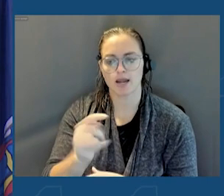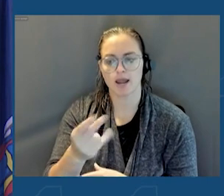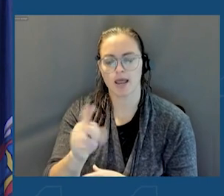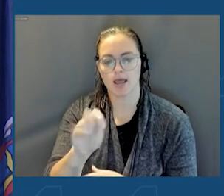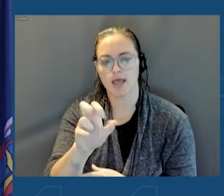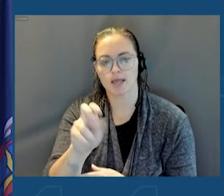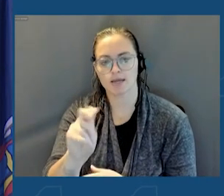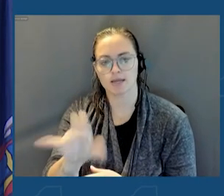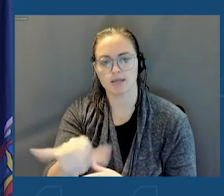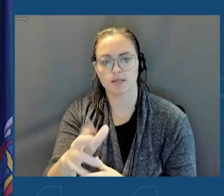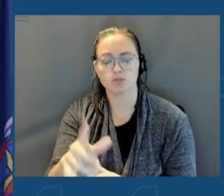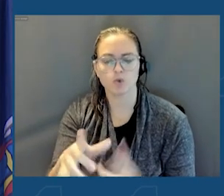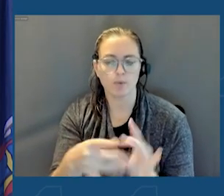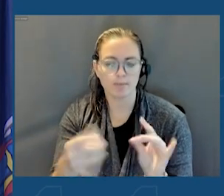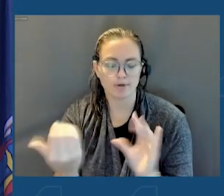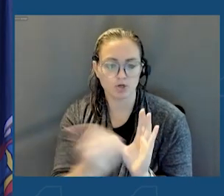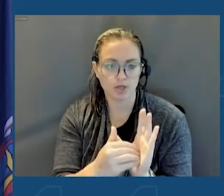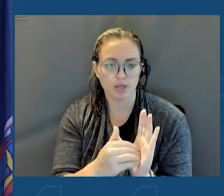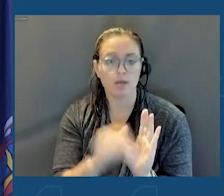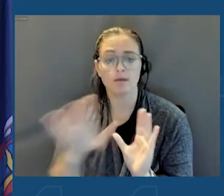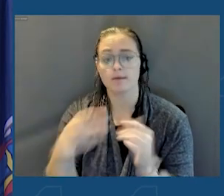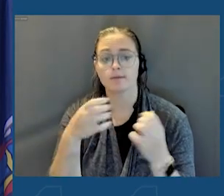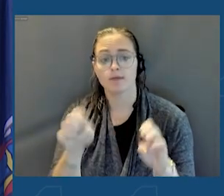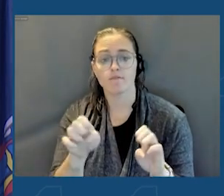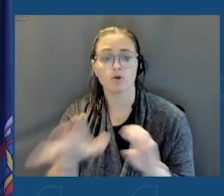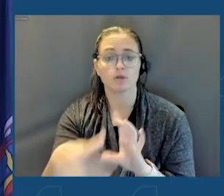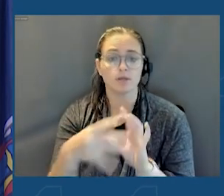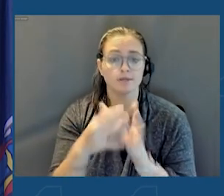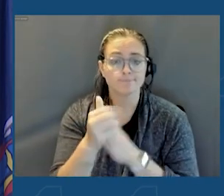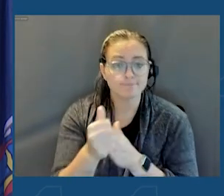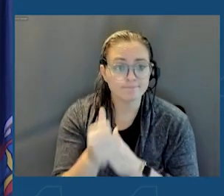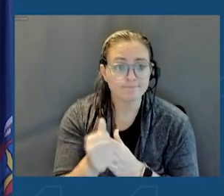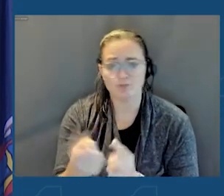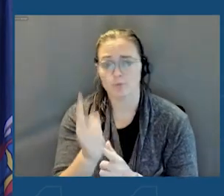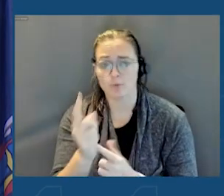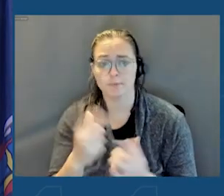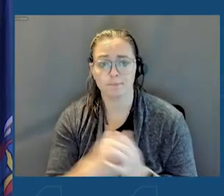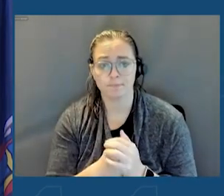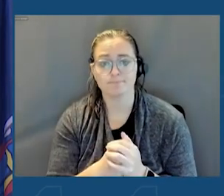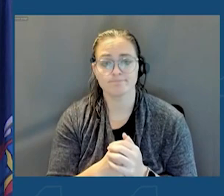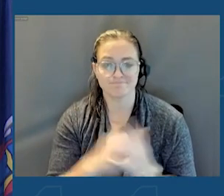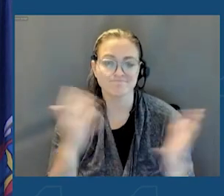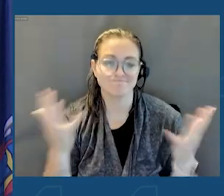out again his efforts and his leadership in this moment.